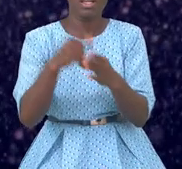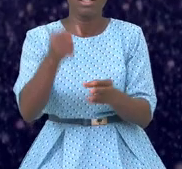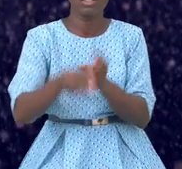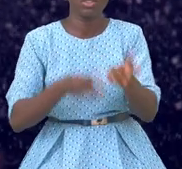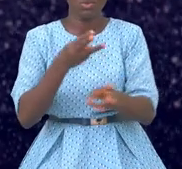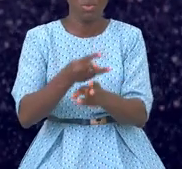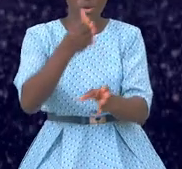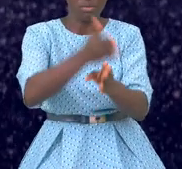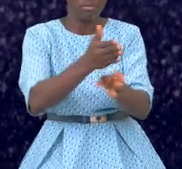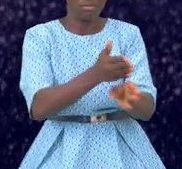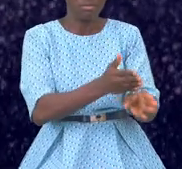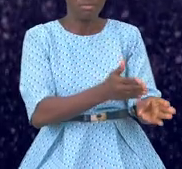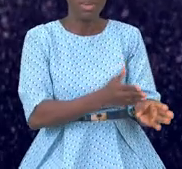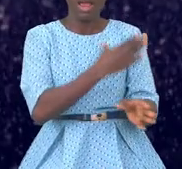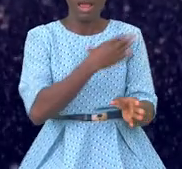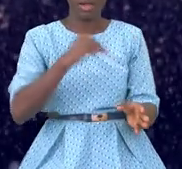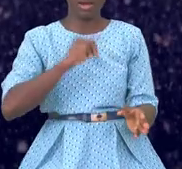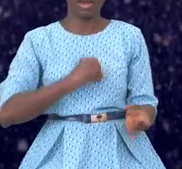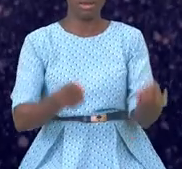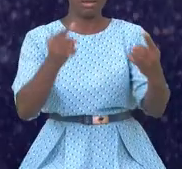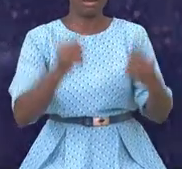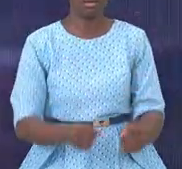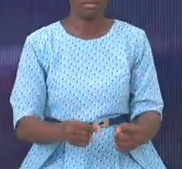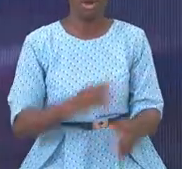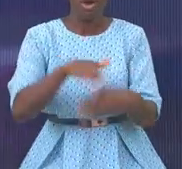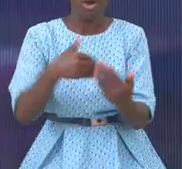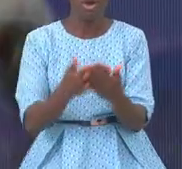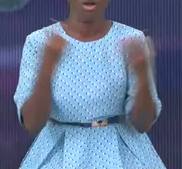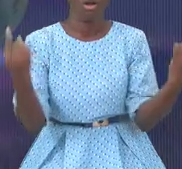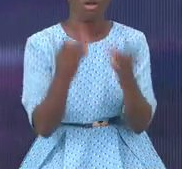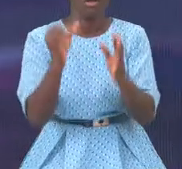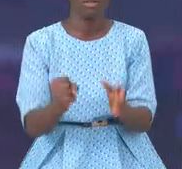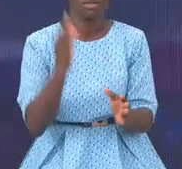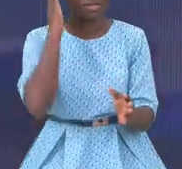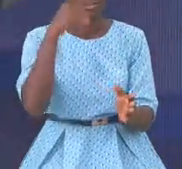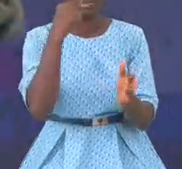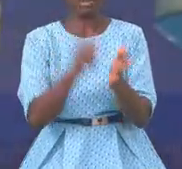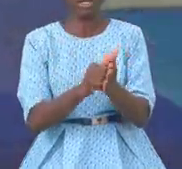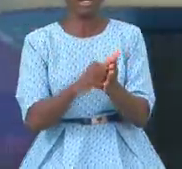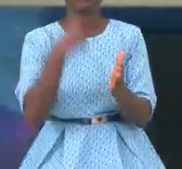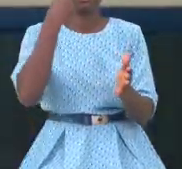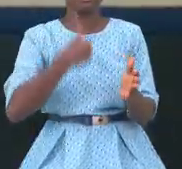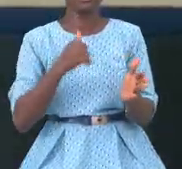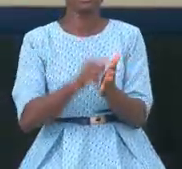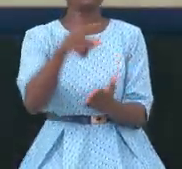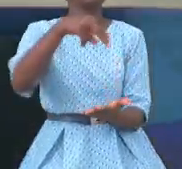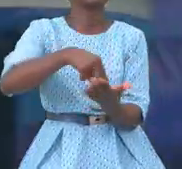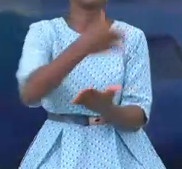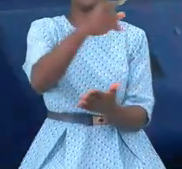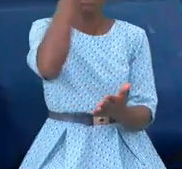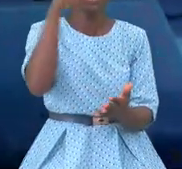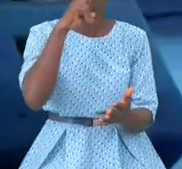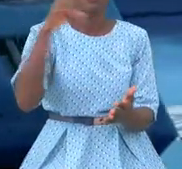say, take your place. You are the chief of sinners. Stay in front. Number one, sinner. Number